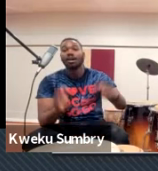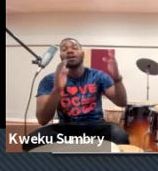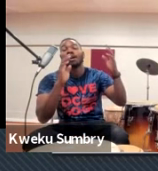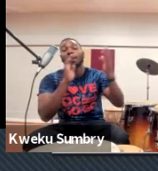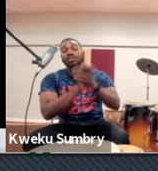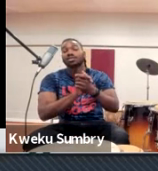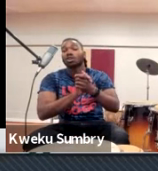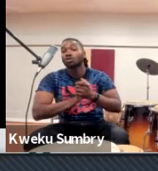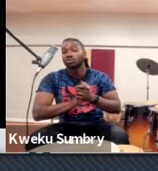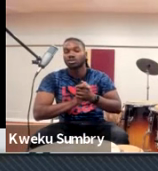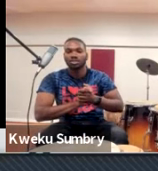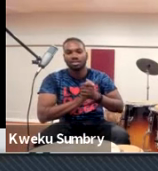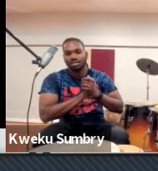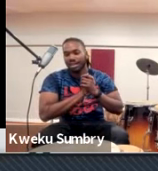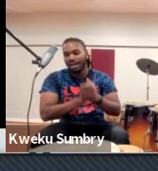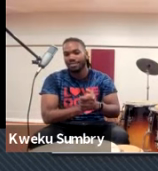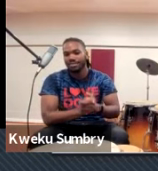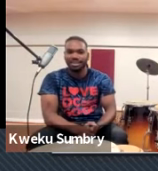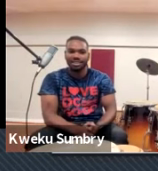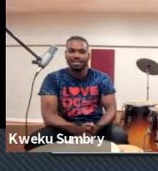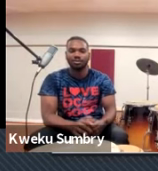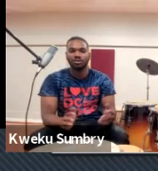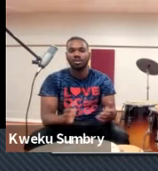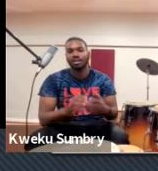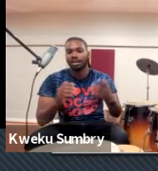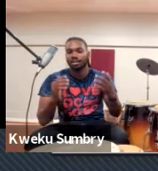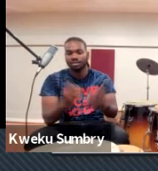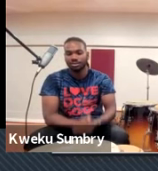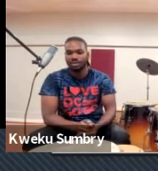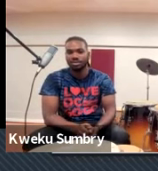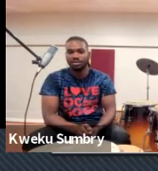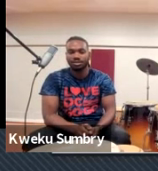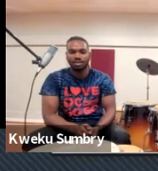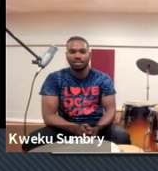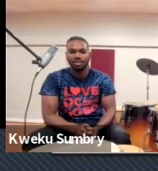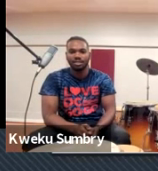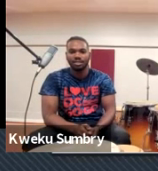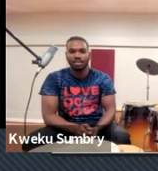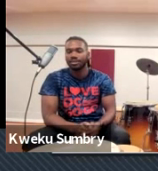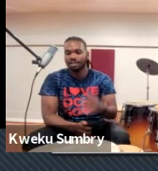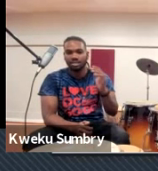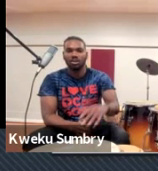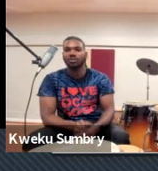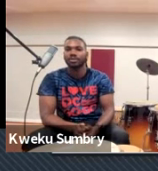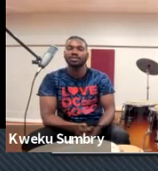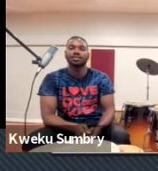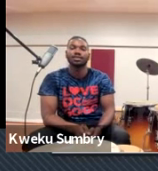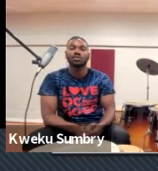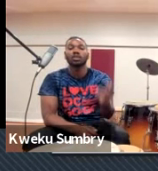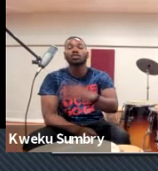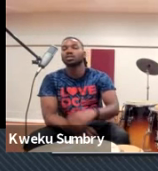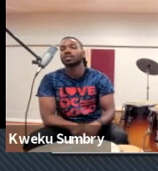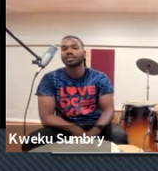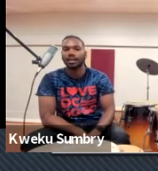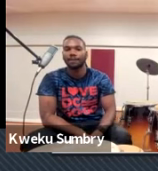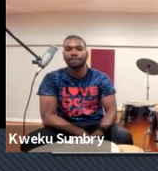think it, Our sister Koshu is going to dive into the dance, and I'm sure she's going to, you know, definitely touch all the bases there. So